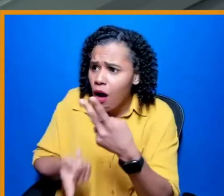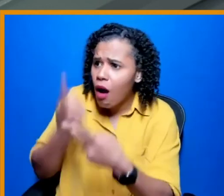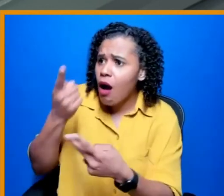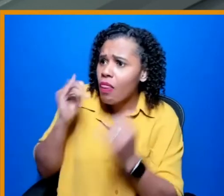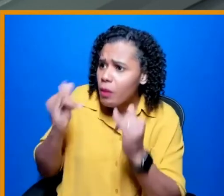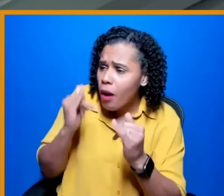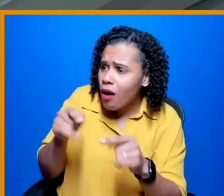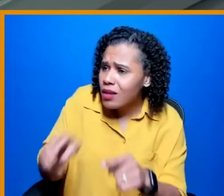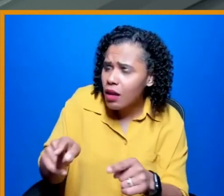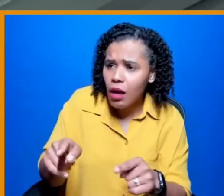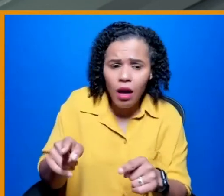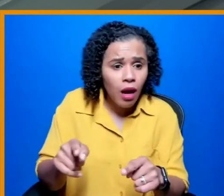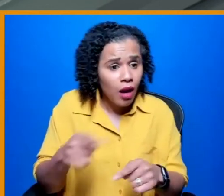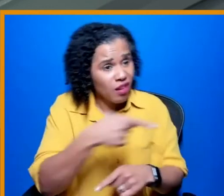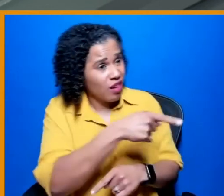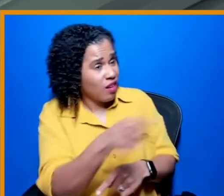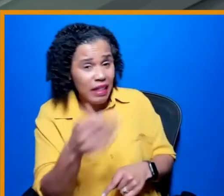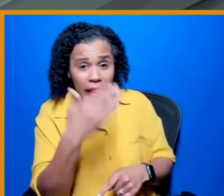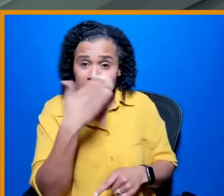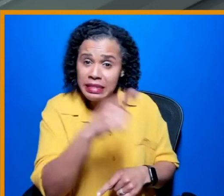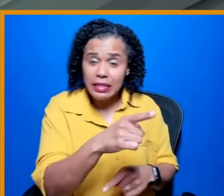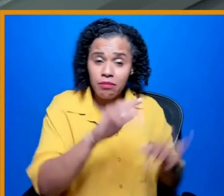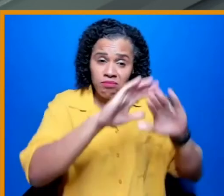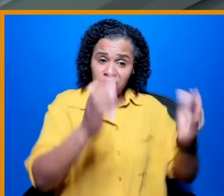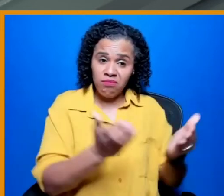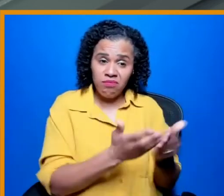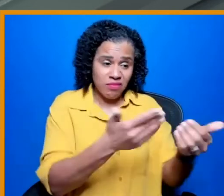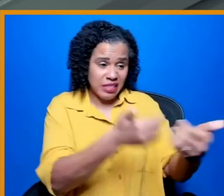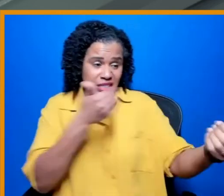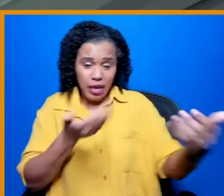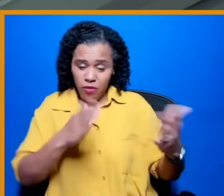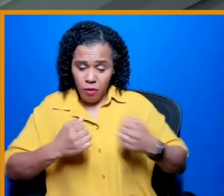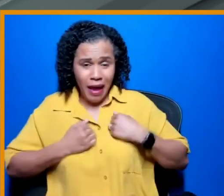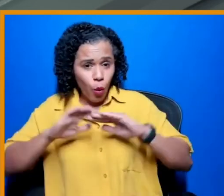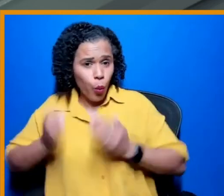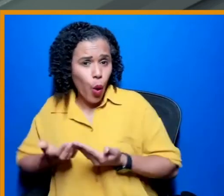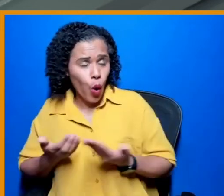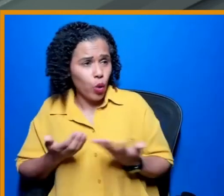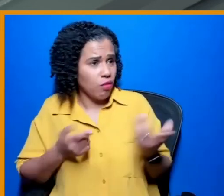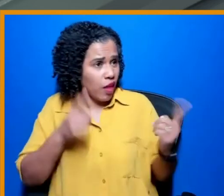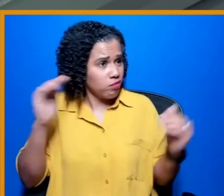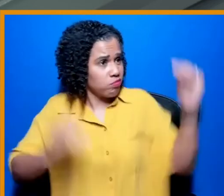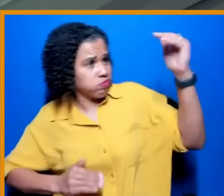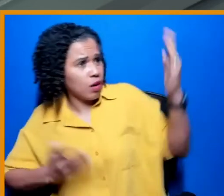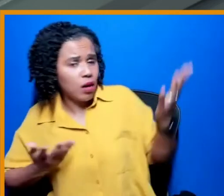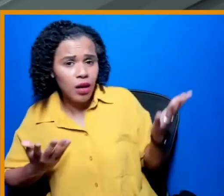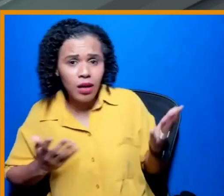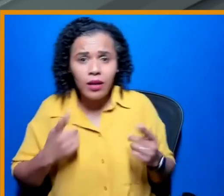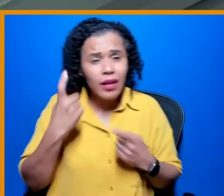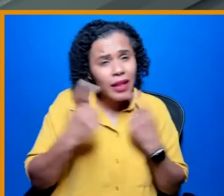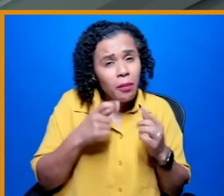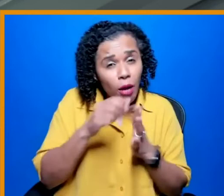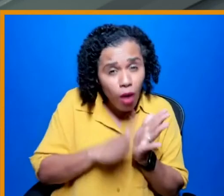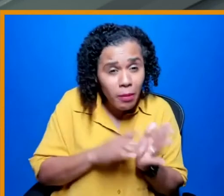from reality and divorced from the truth. And piece by piece, the remaining credibility that the Prime Minister may have had